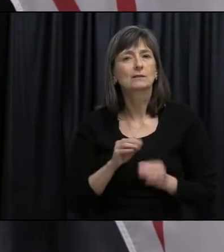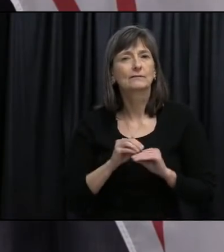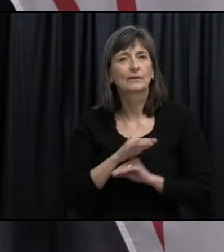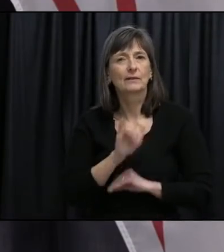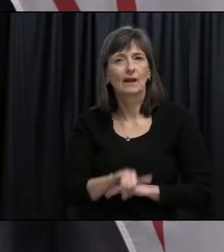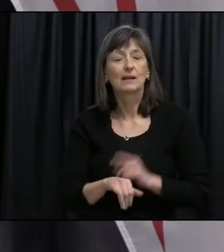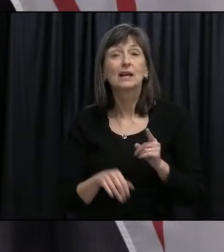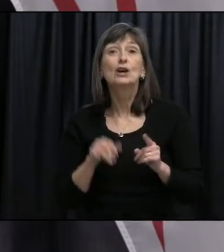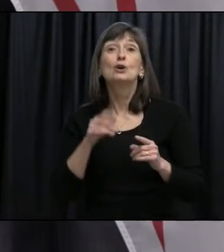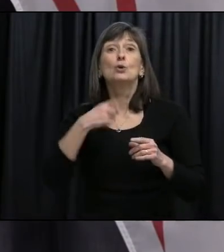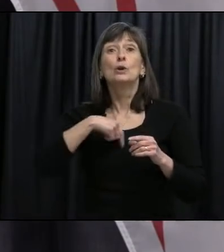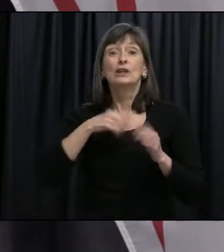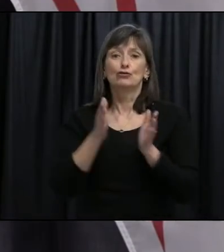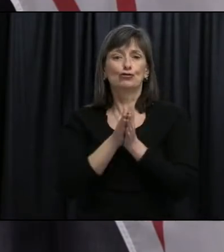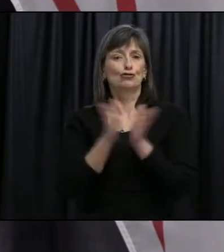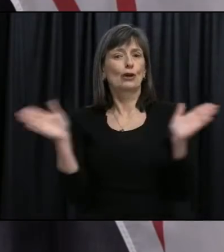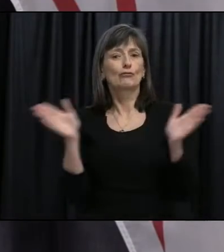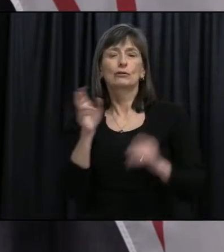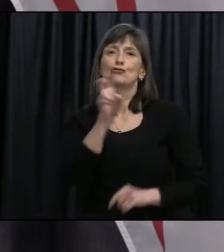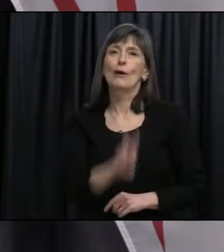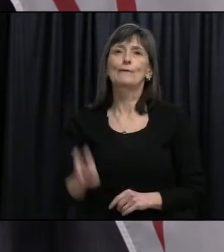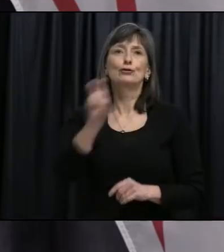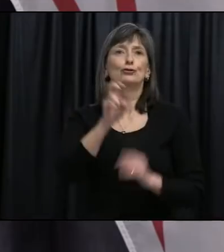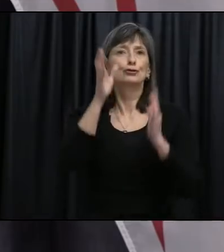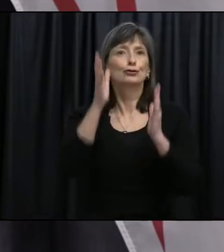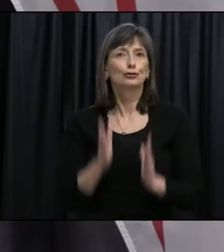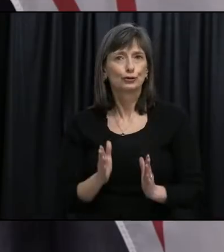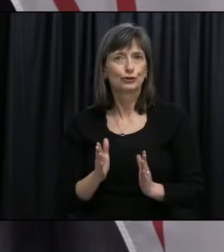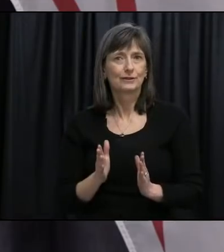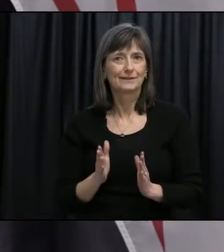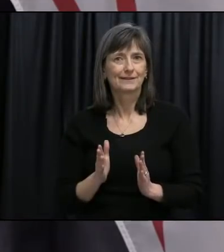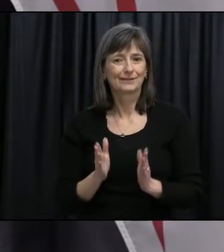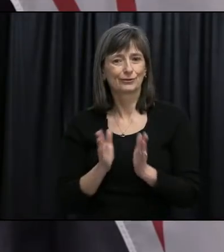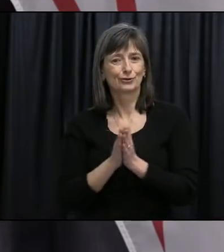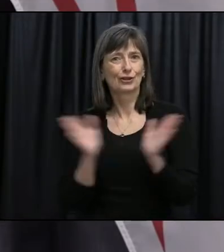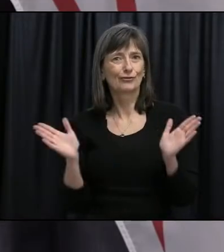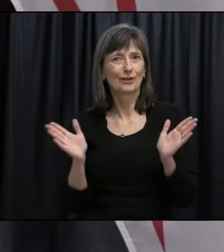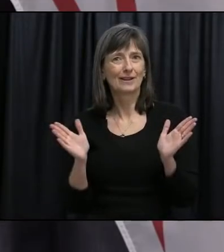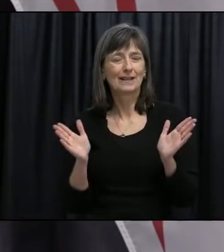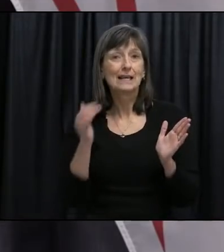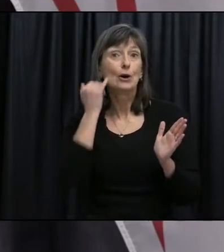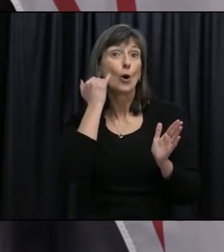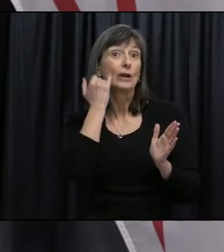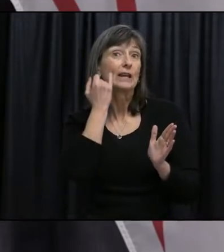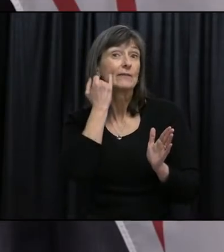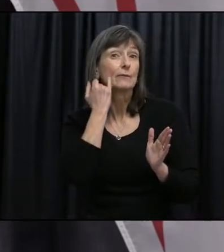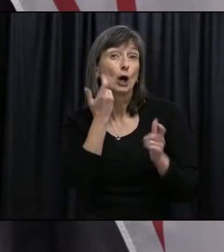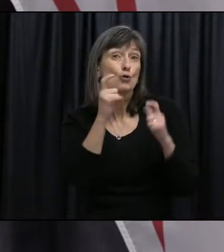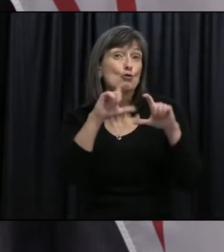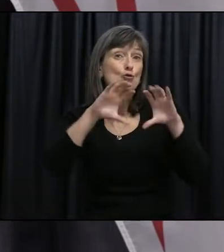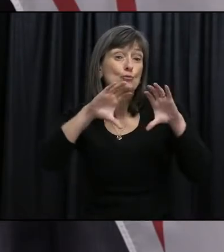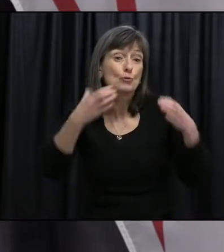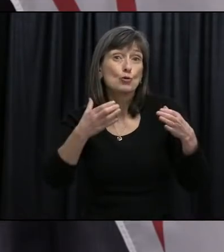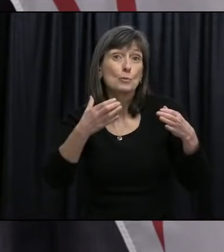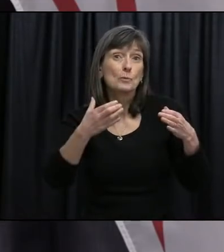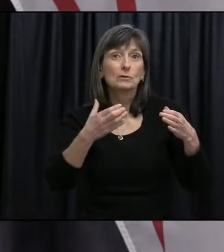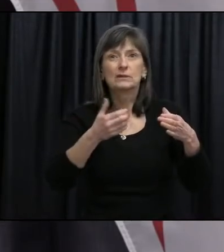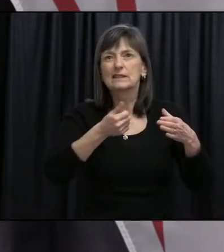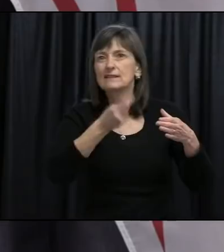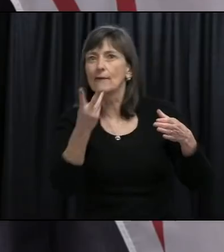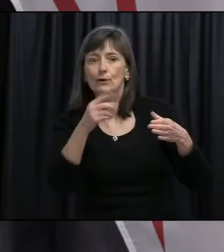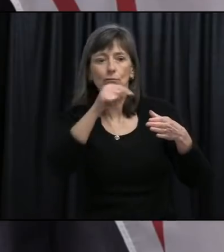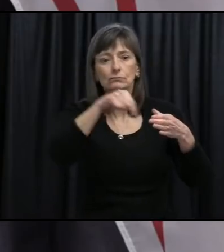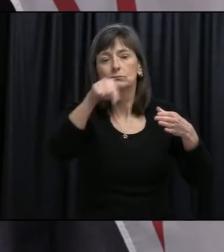travelers like in a larger number as an aggregate group, that's a little bit different. But when we're talking about